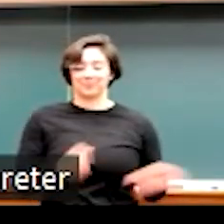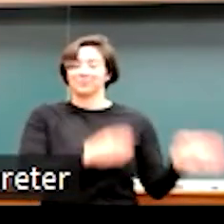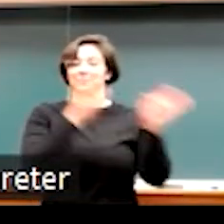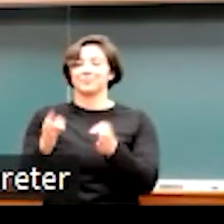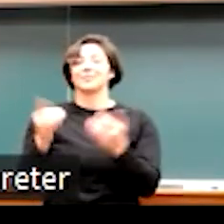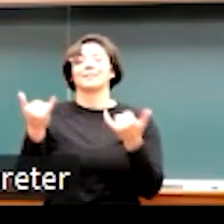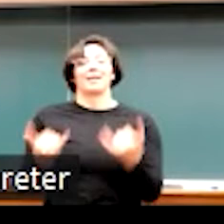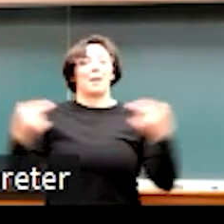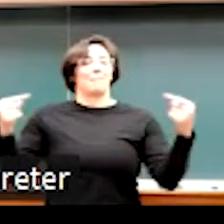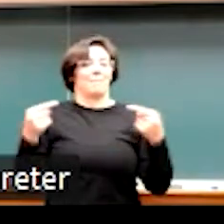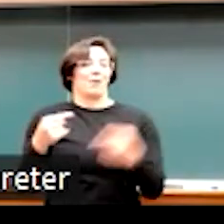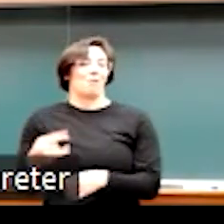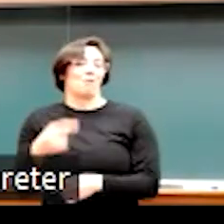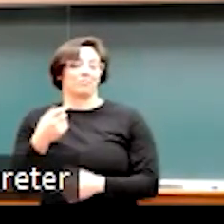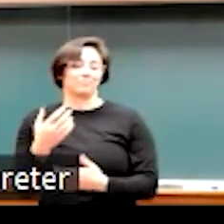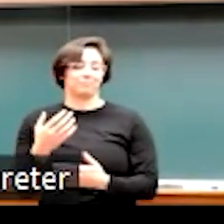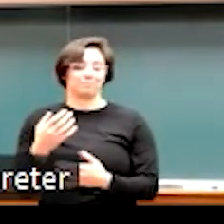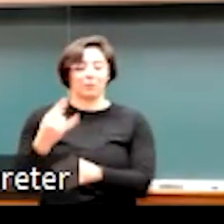And that's to pain and alcohol.